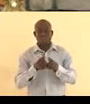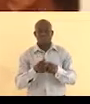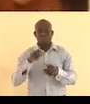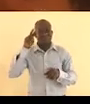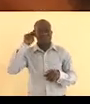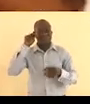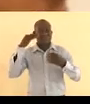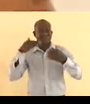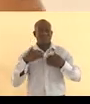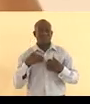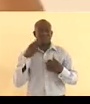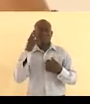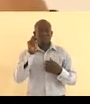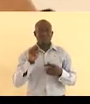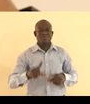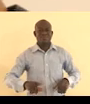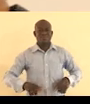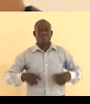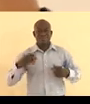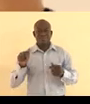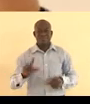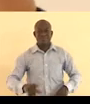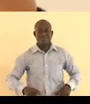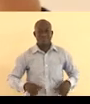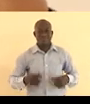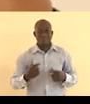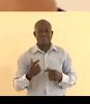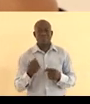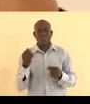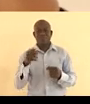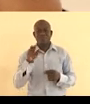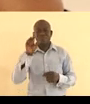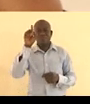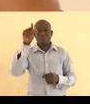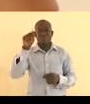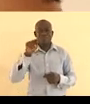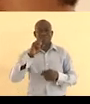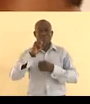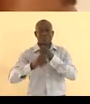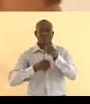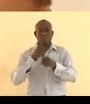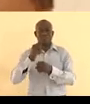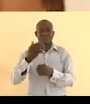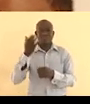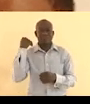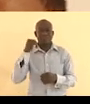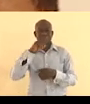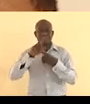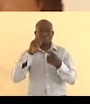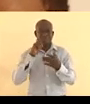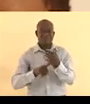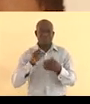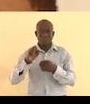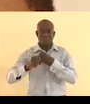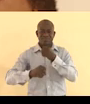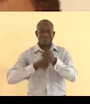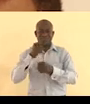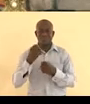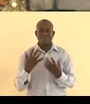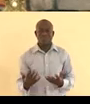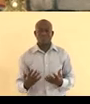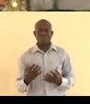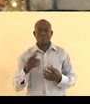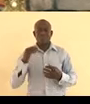lie. And that is why the lie we lived 20 years ago is what we are suffering now, true or false. And